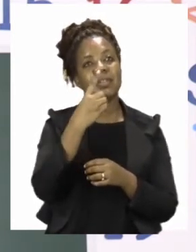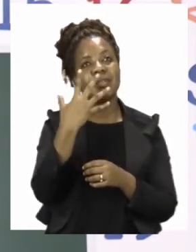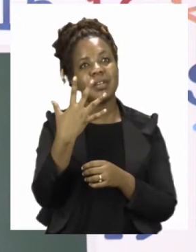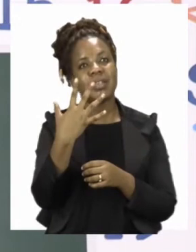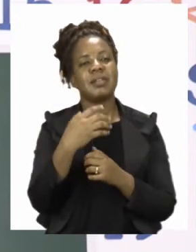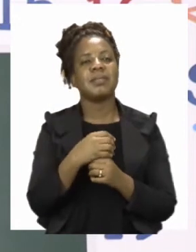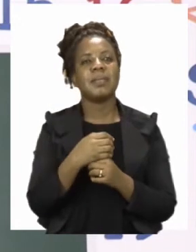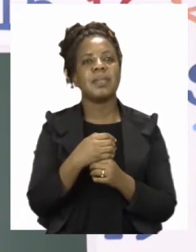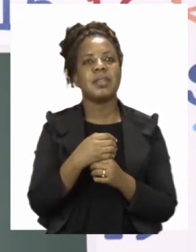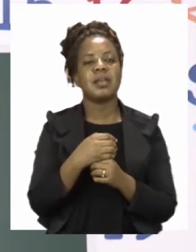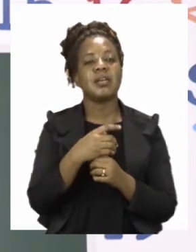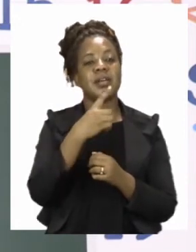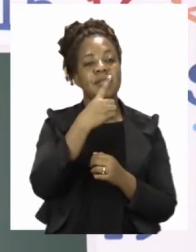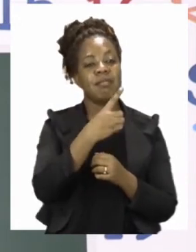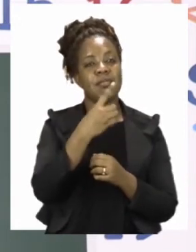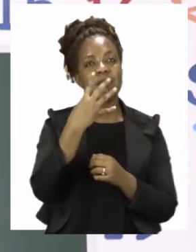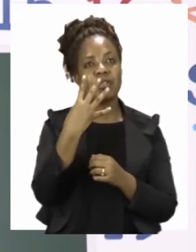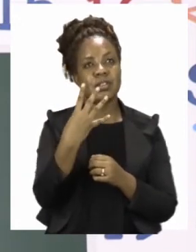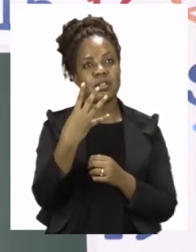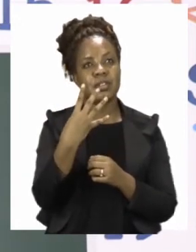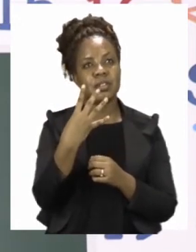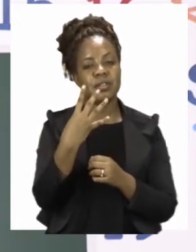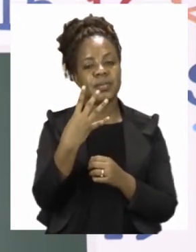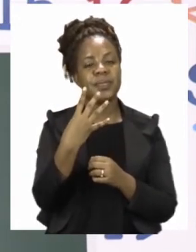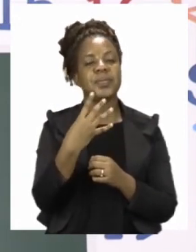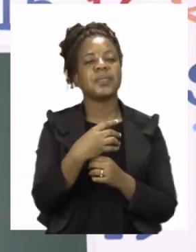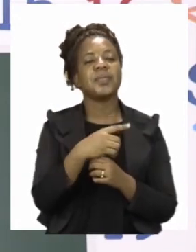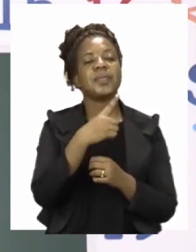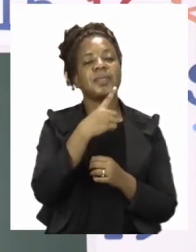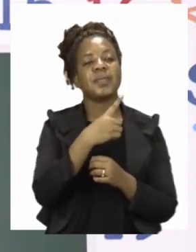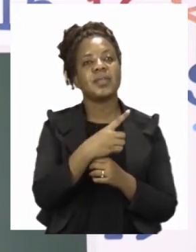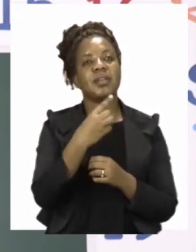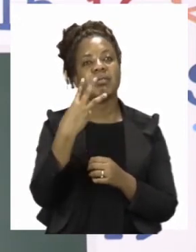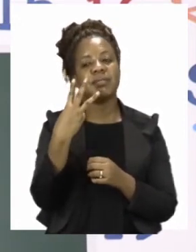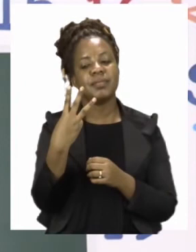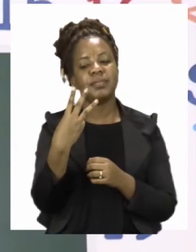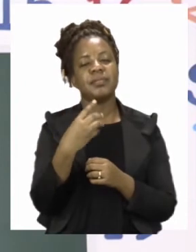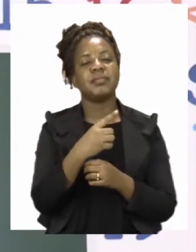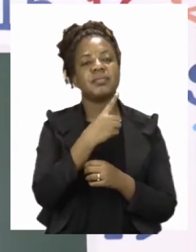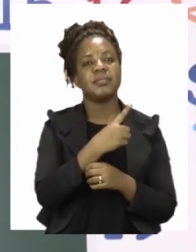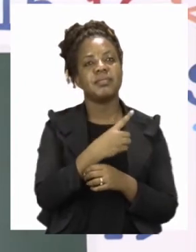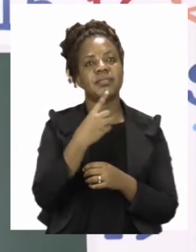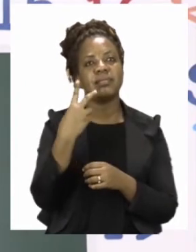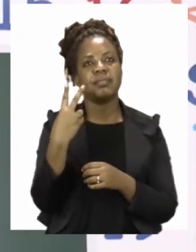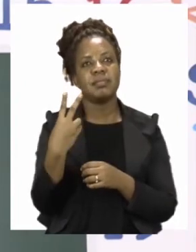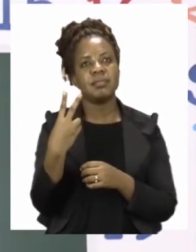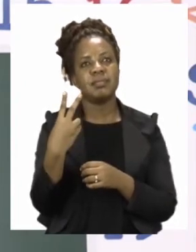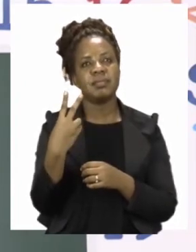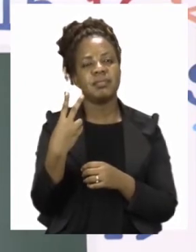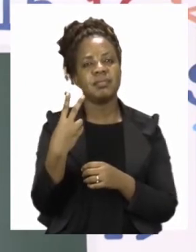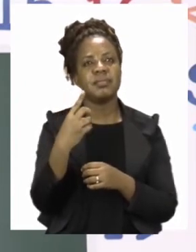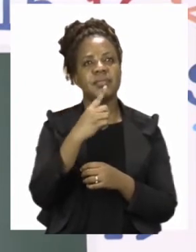we can continue. 18 minus 9. 18 minus